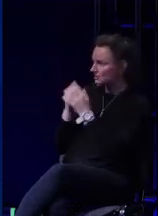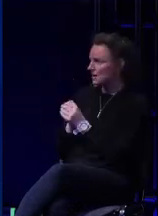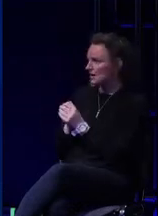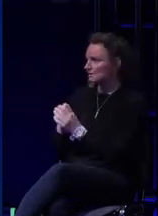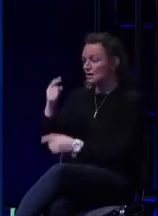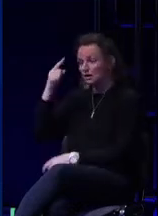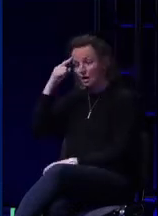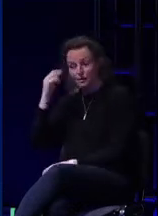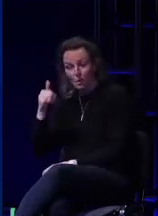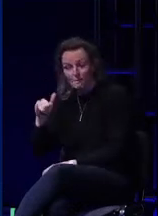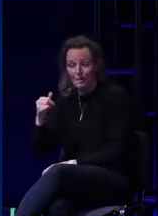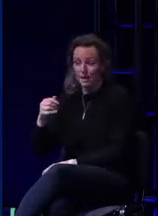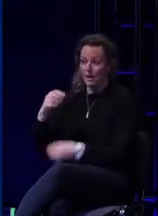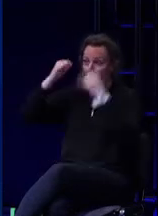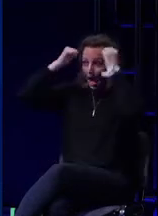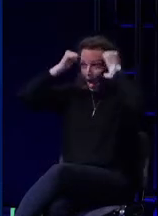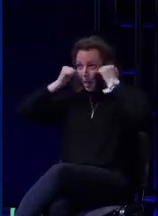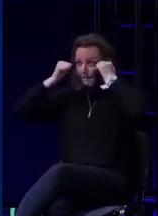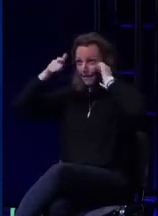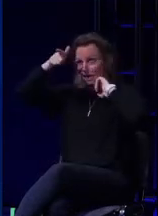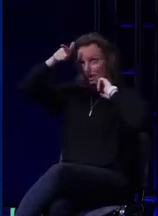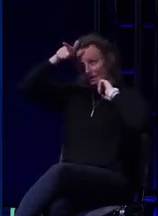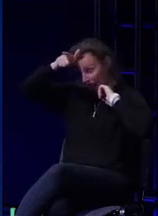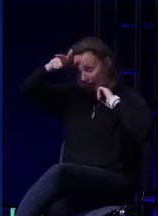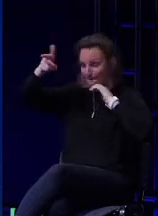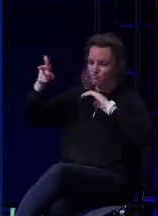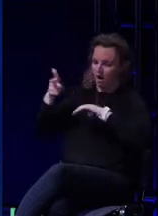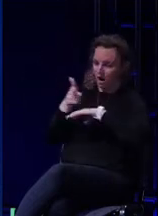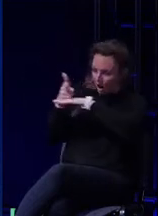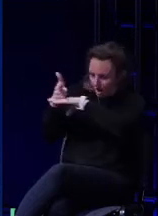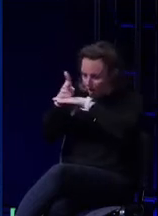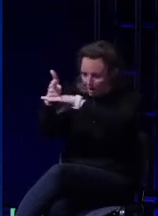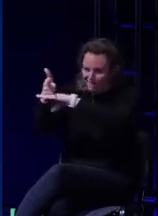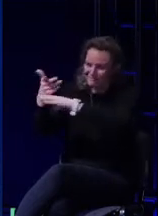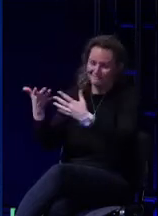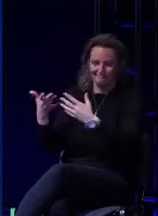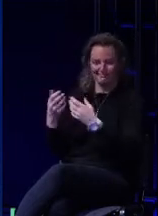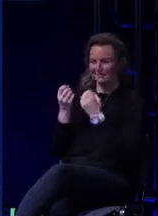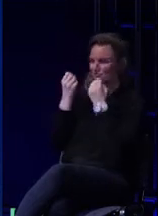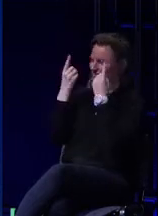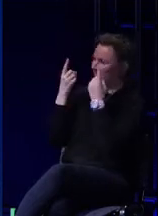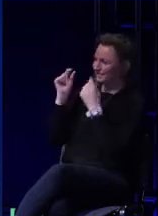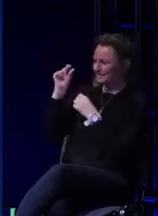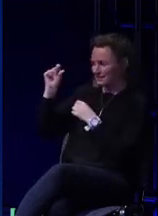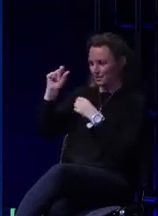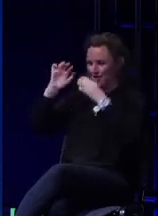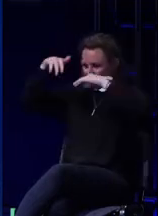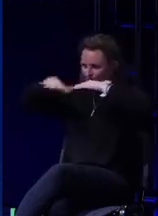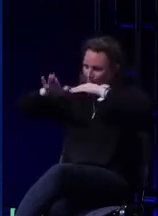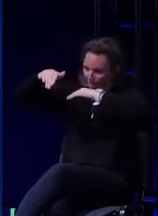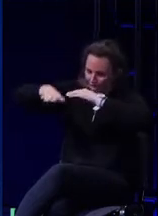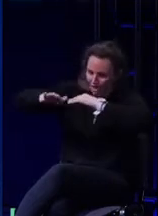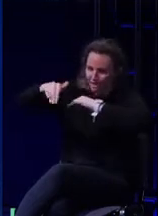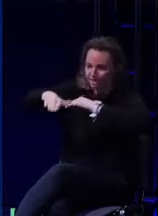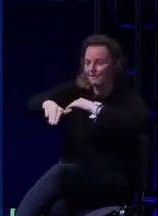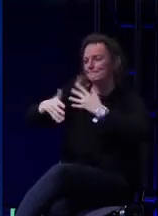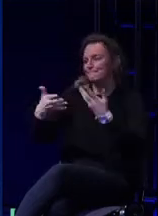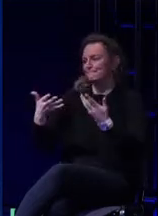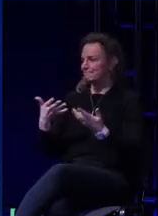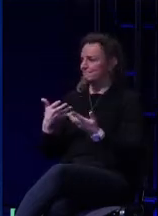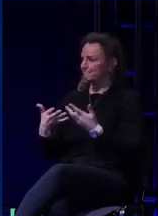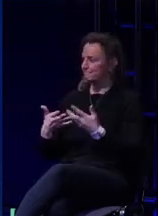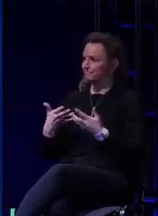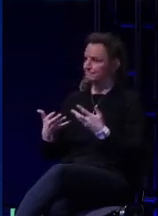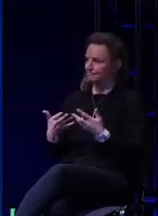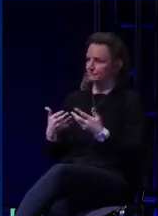helmet cam and we could do it on the Komodo and all that. And then you start to realize, no, that's going to be pretty weighty. She's thinking about what she needs to be thinking. You know,